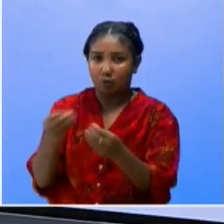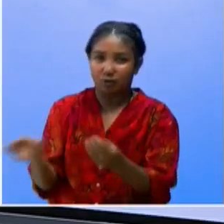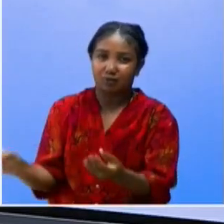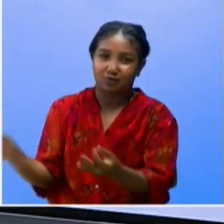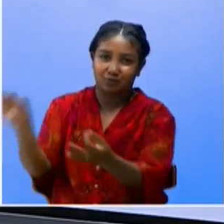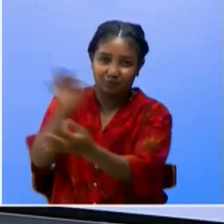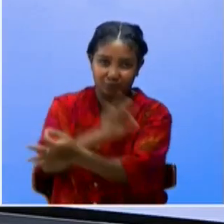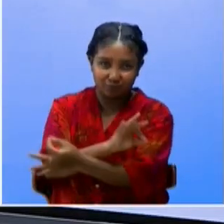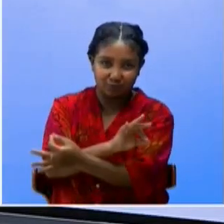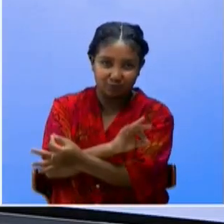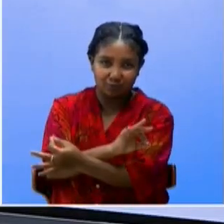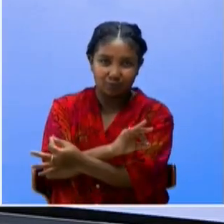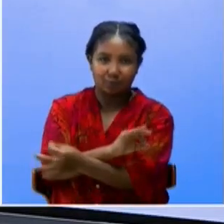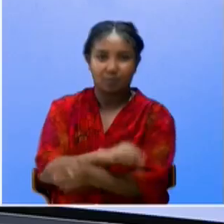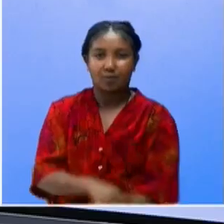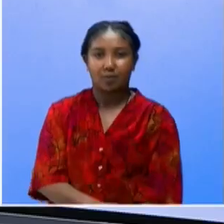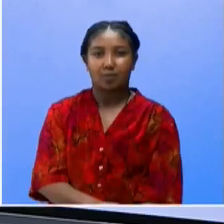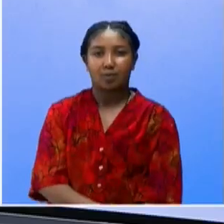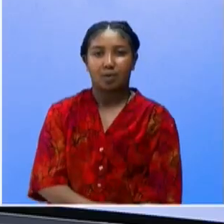here.